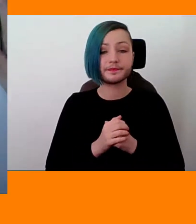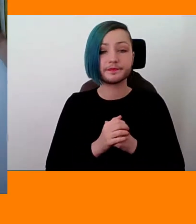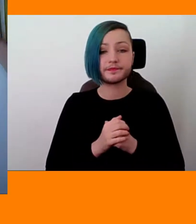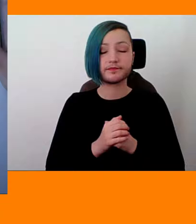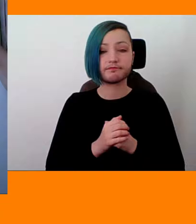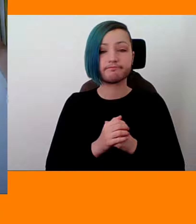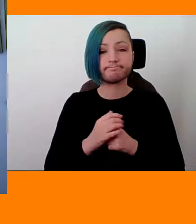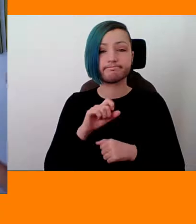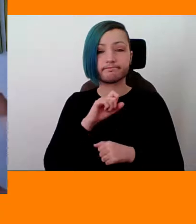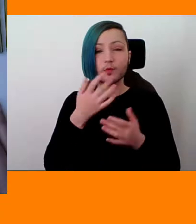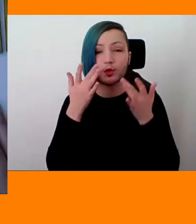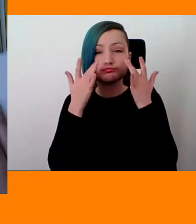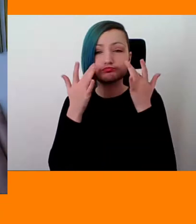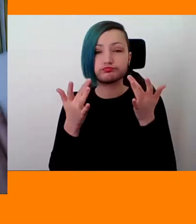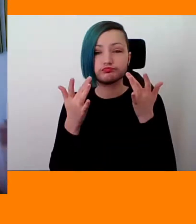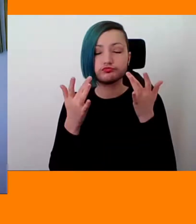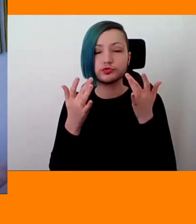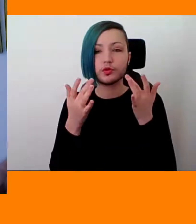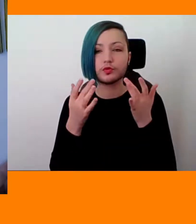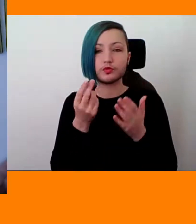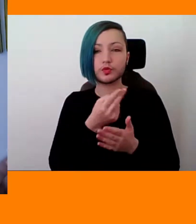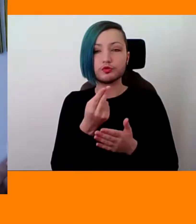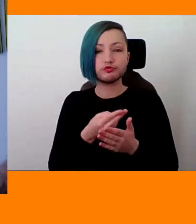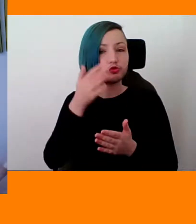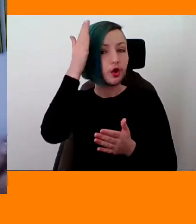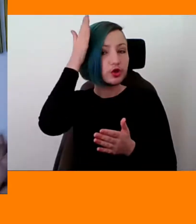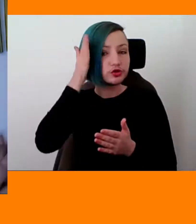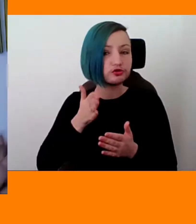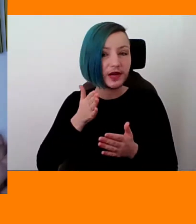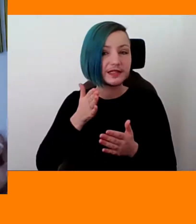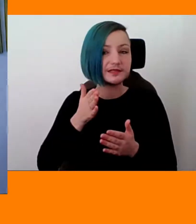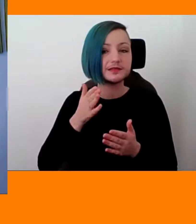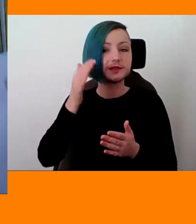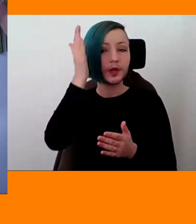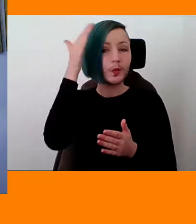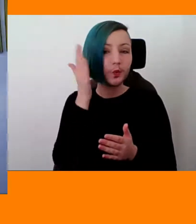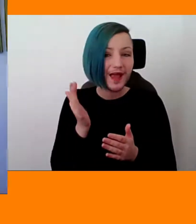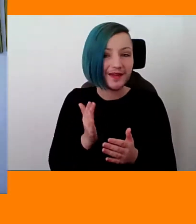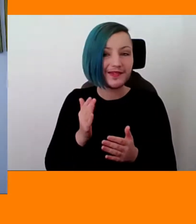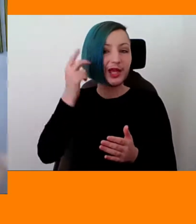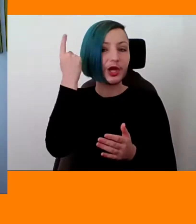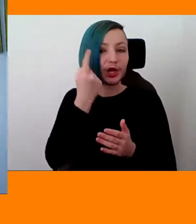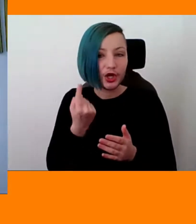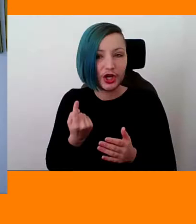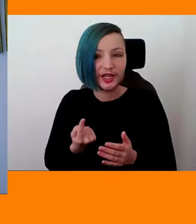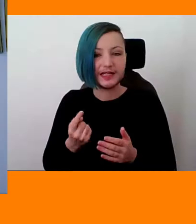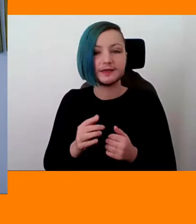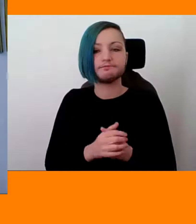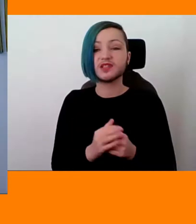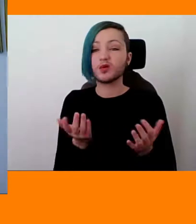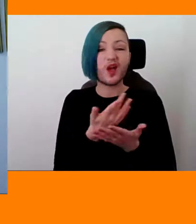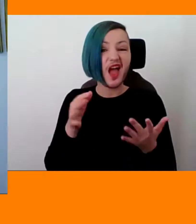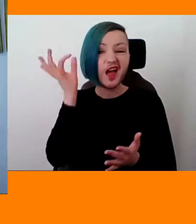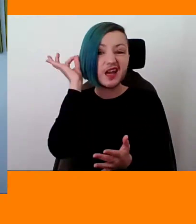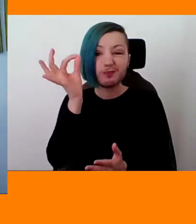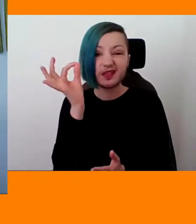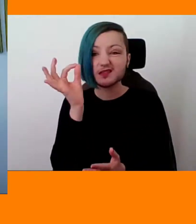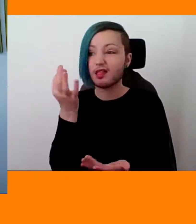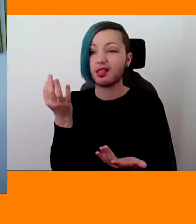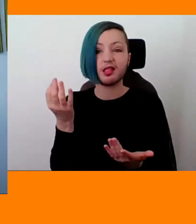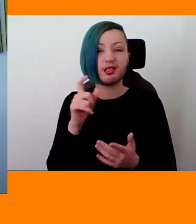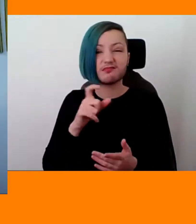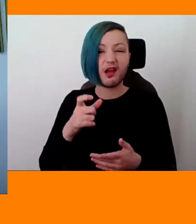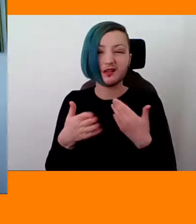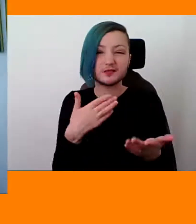And I'm going to show you how to draw straight hair strands, wavy hair strands, and curly hair strands. So grab any of the pencils that you've got, doesn't matter what